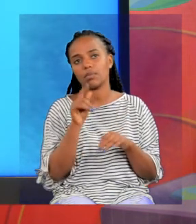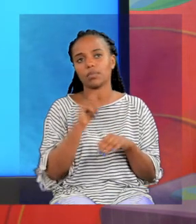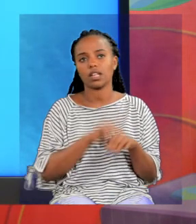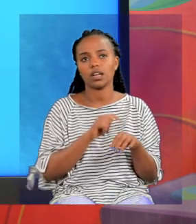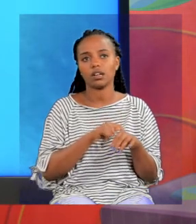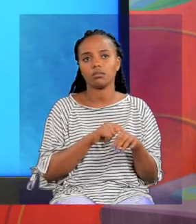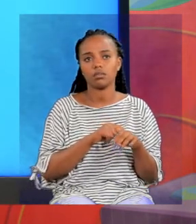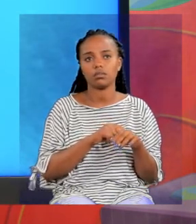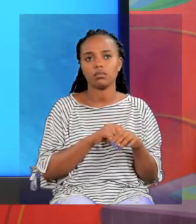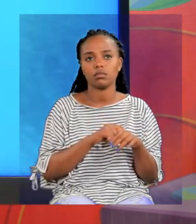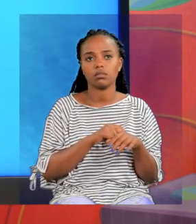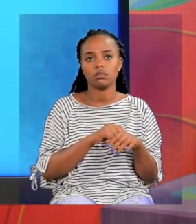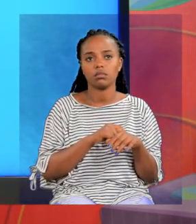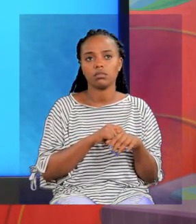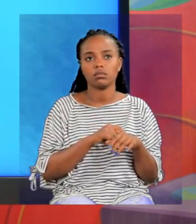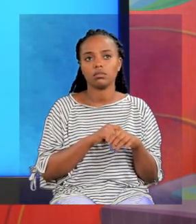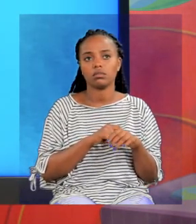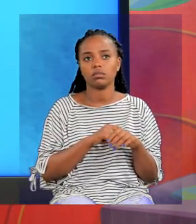At same time,